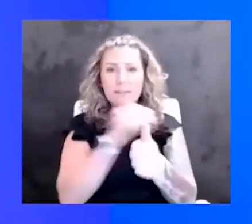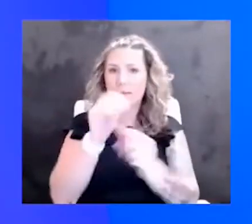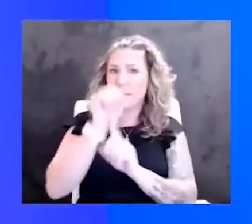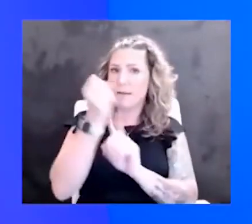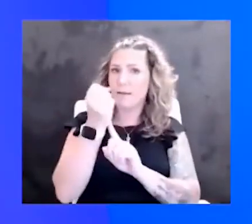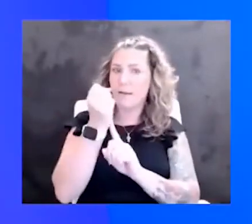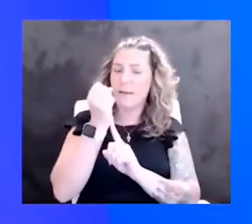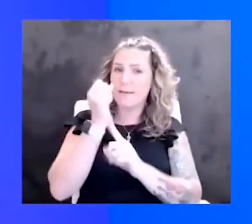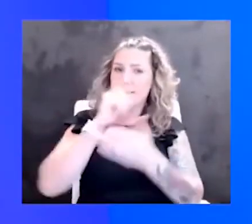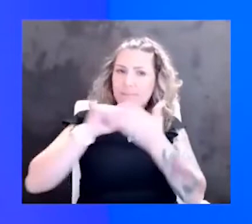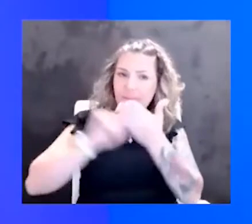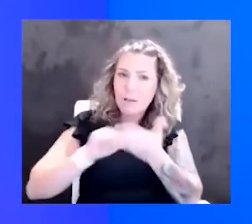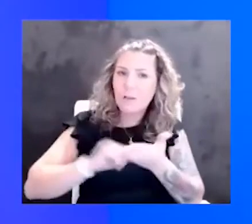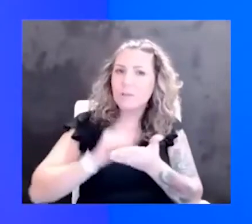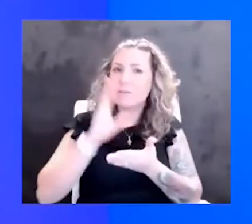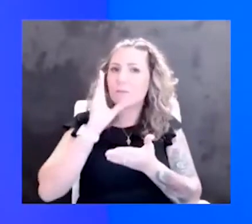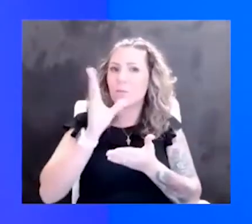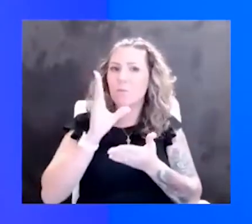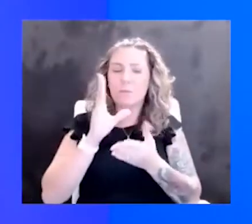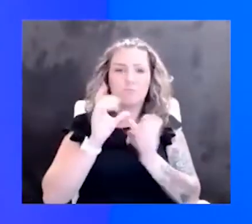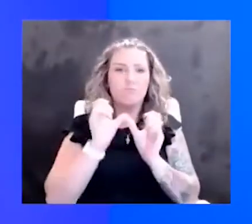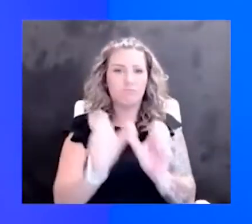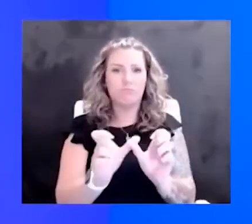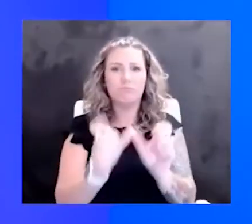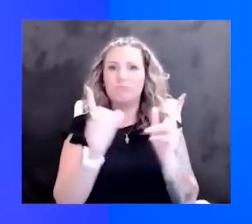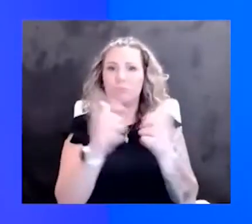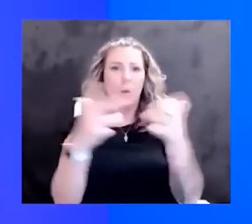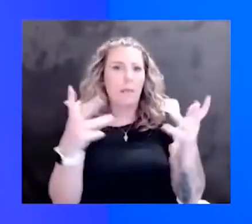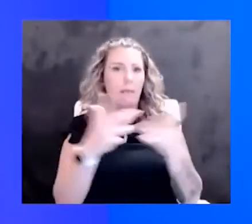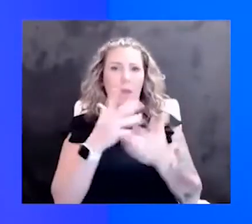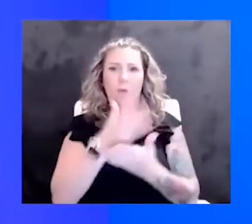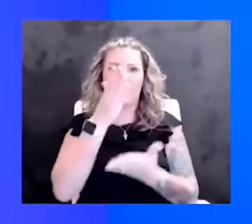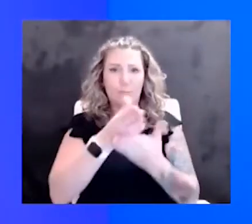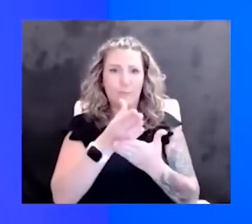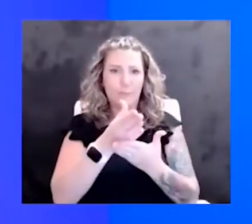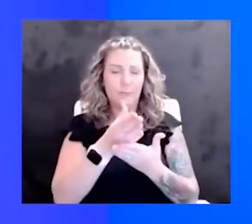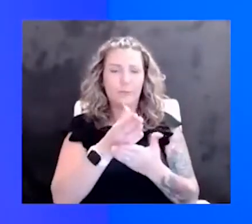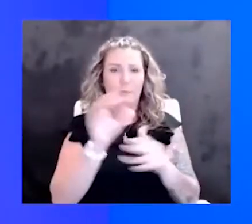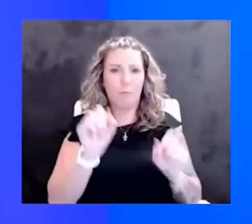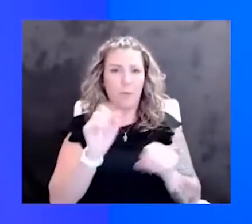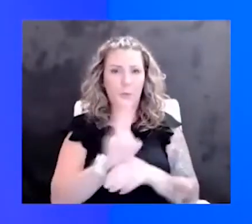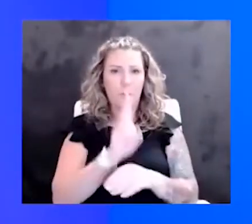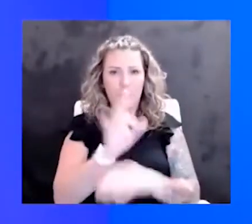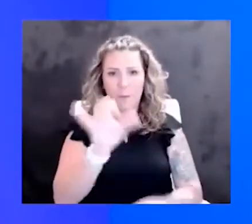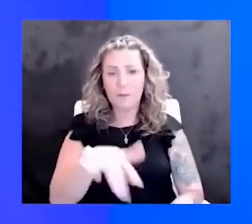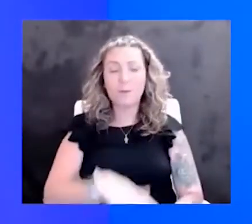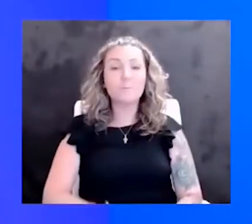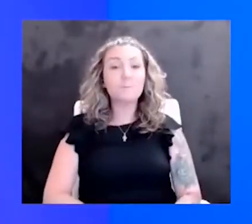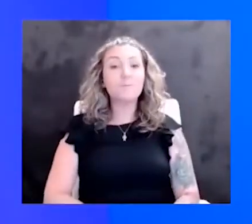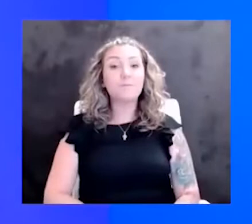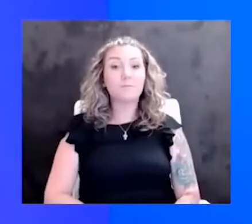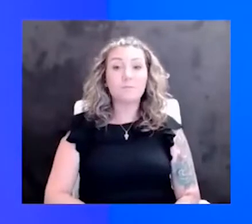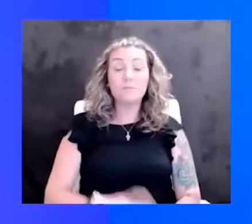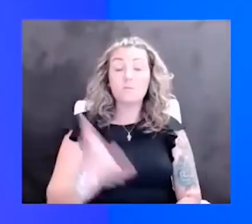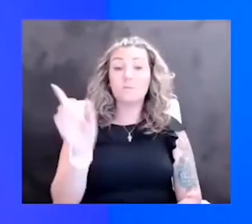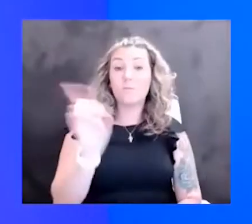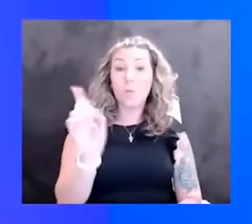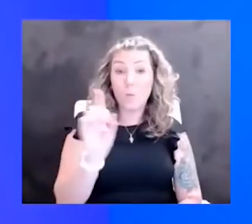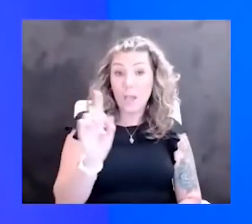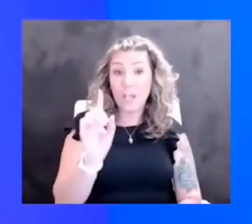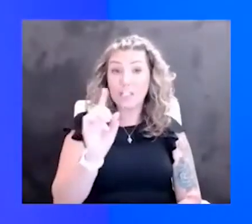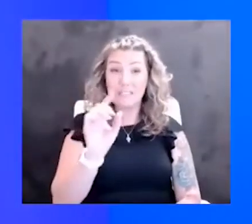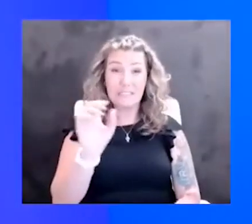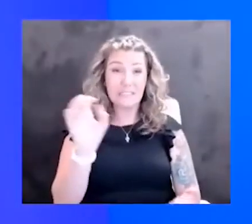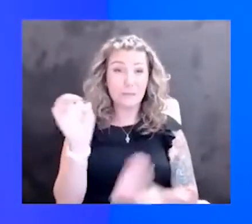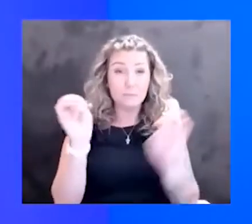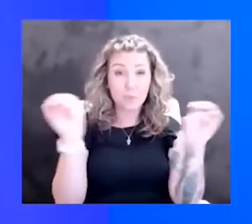on without any diminution in the ability to do that. Where the Emergency Operations Center really helps us is with some things